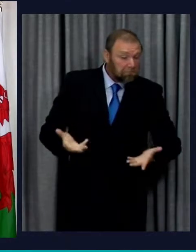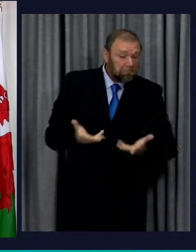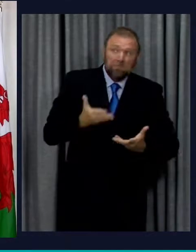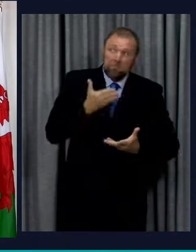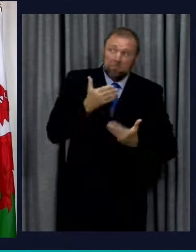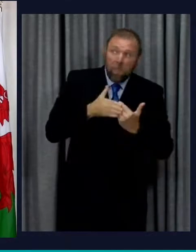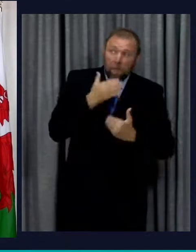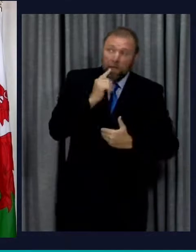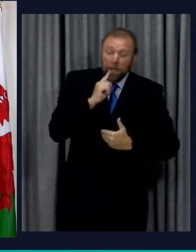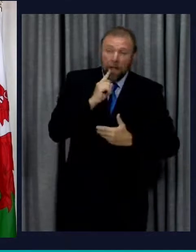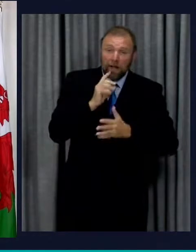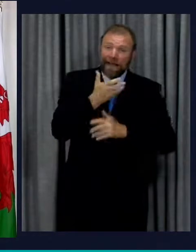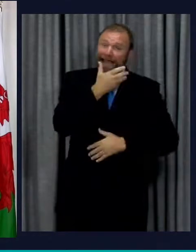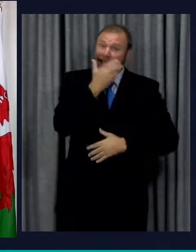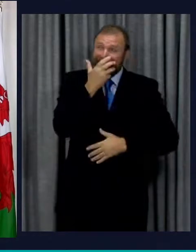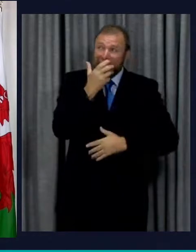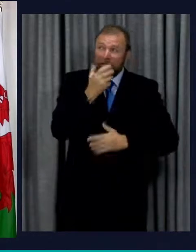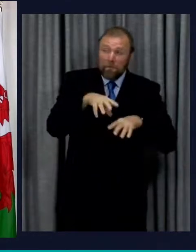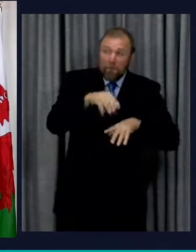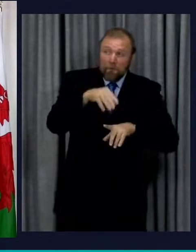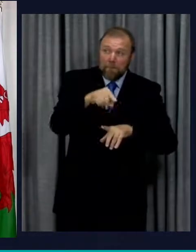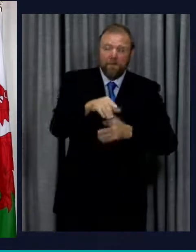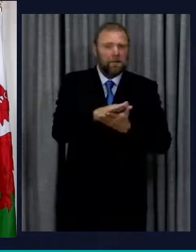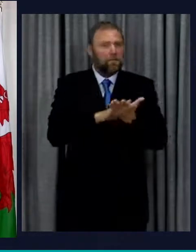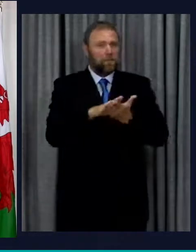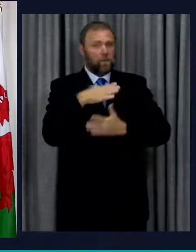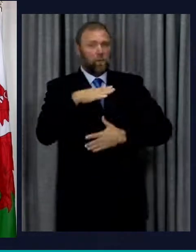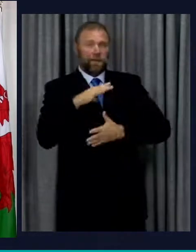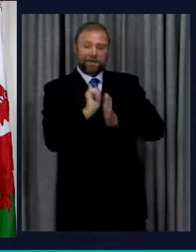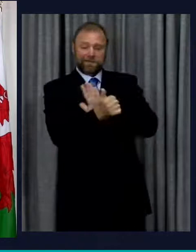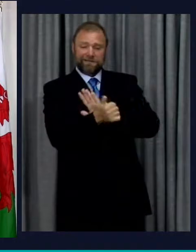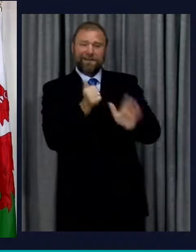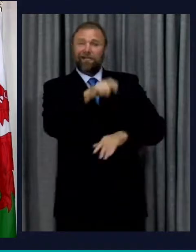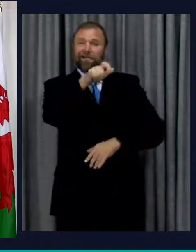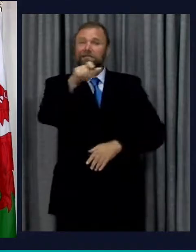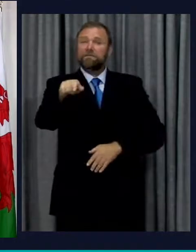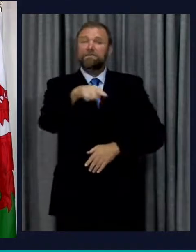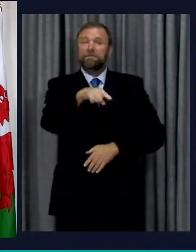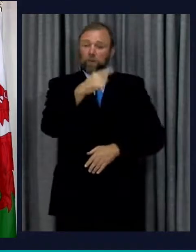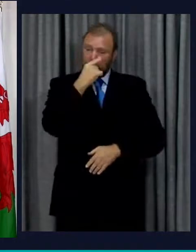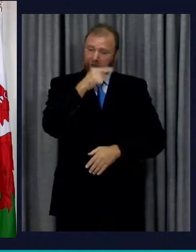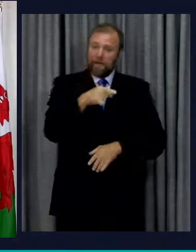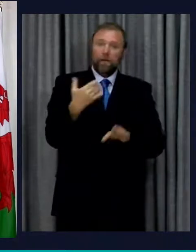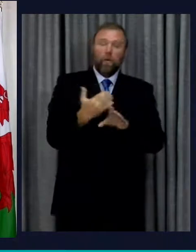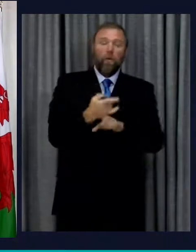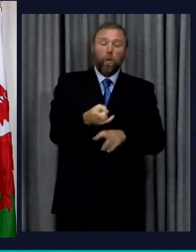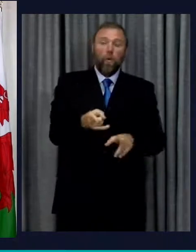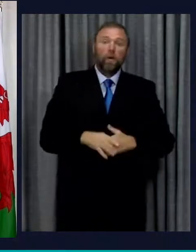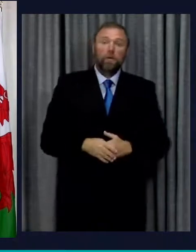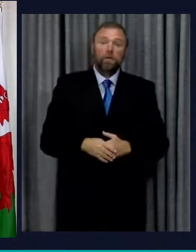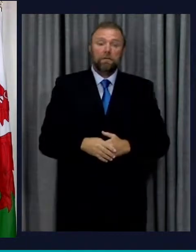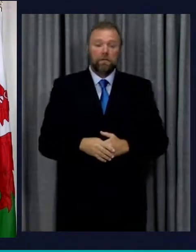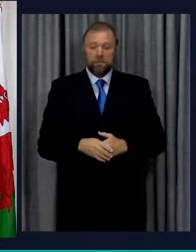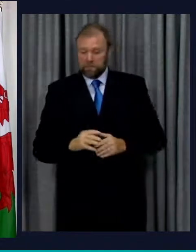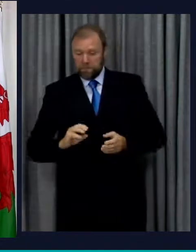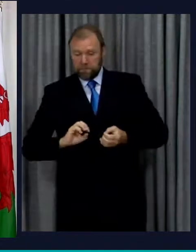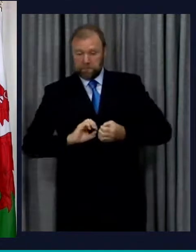challenge there about skills and making sure that we have people who are trained to take advantage of be able to do that work, to both install